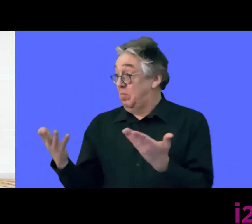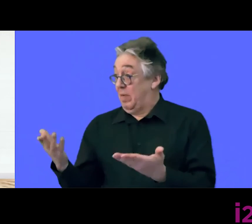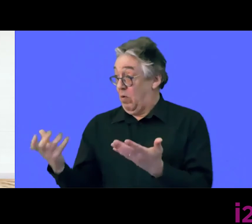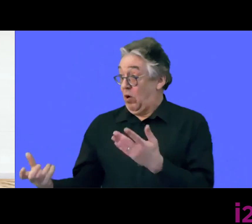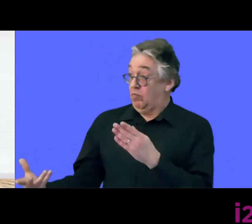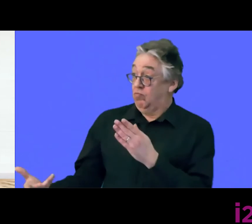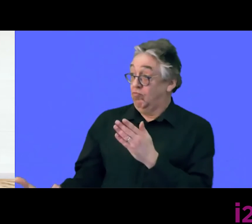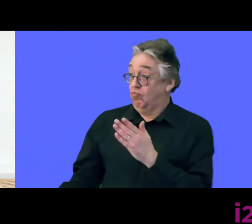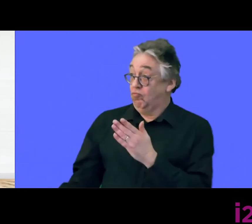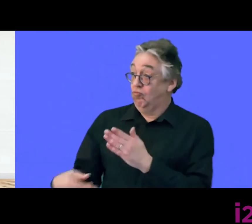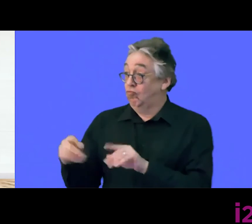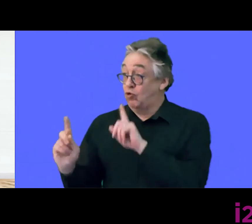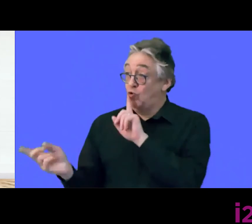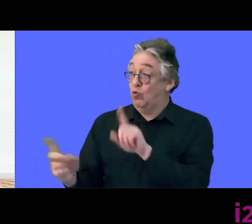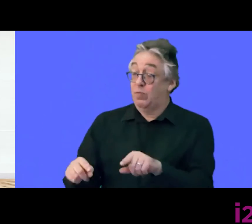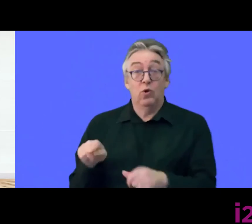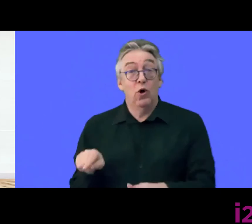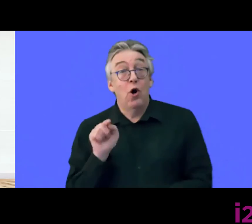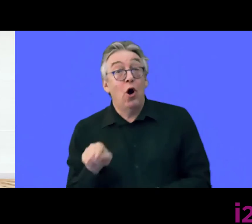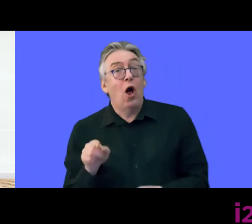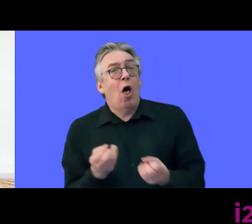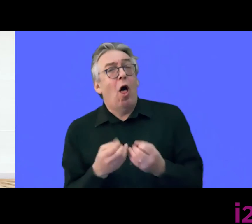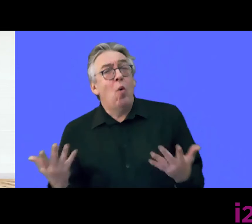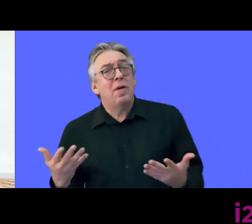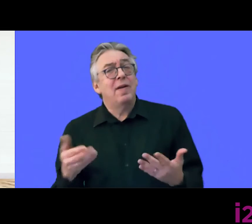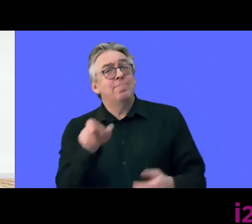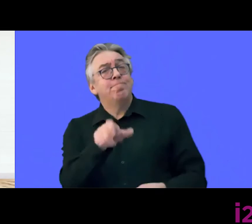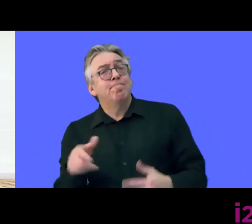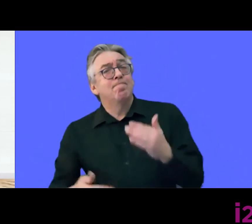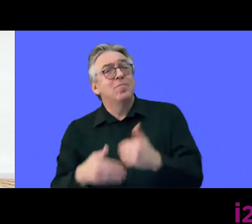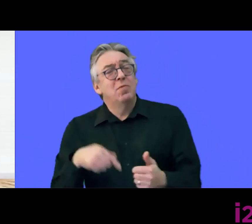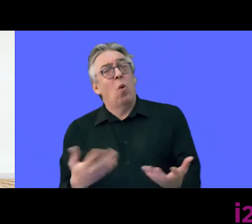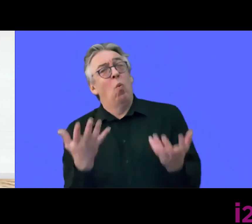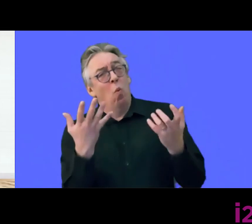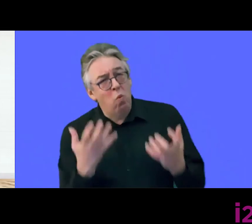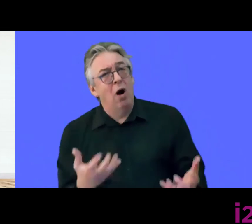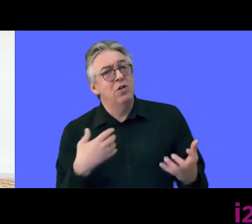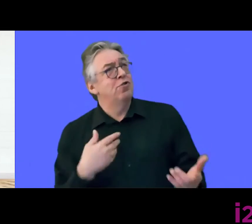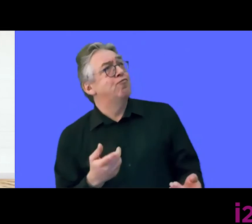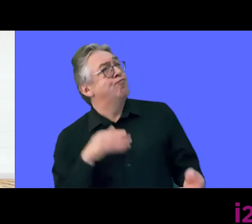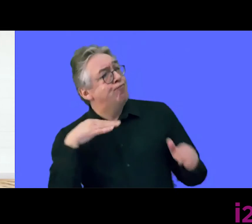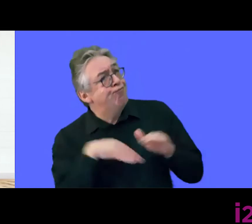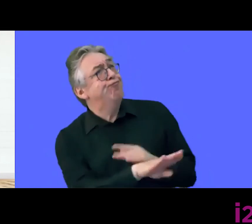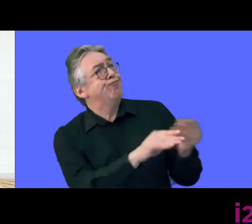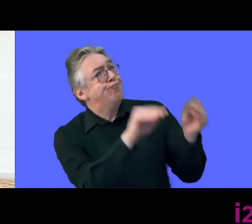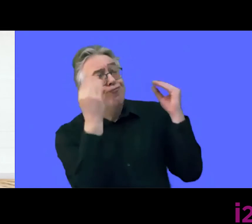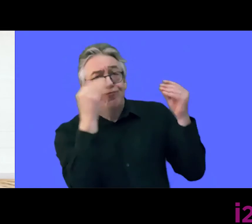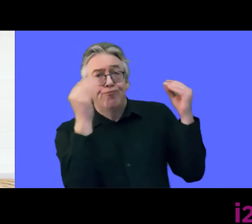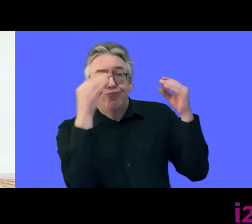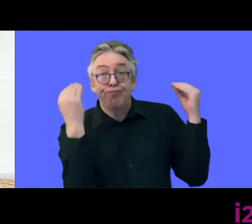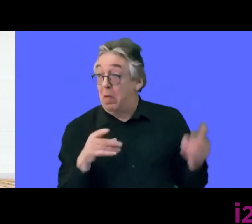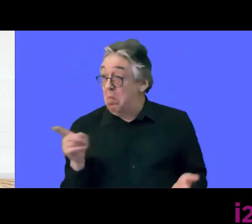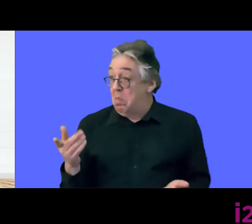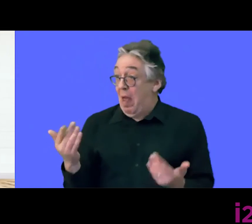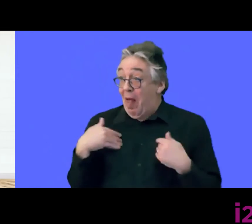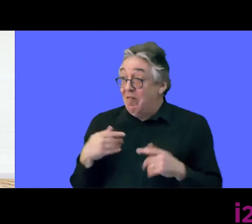to the question about the demand for the trainings from people with disability, if that is something that, you know,